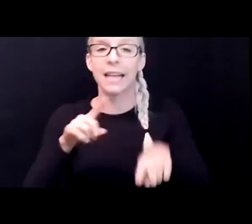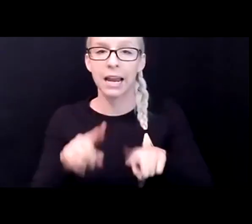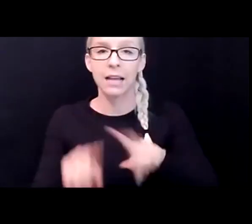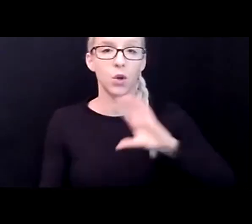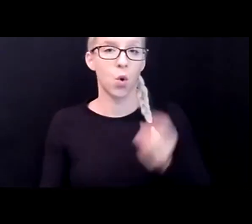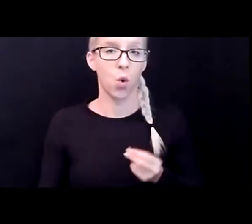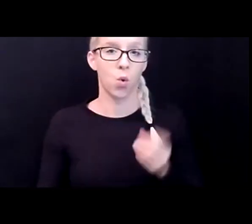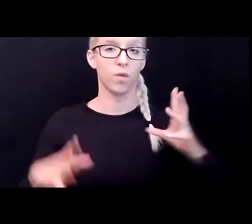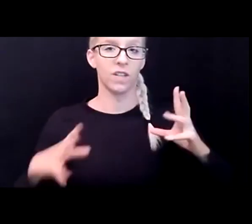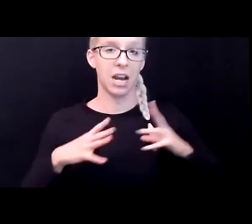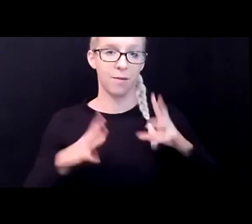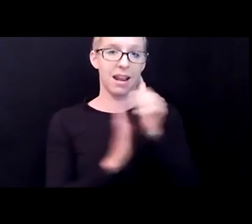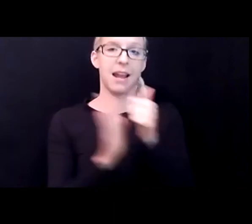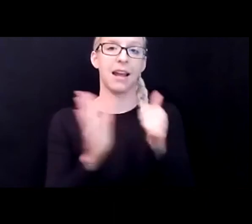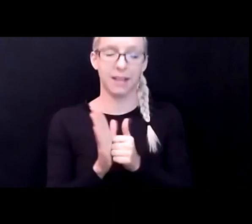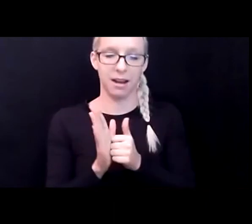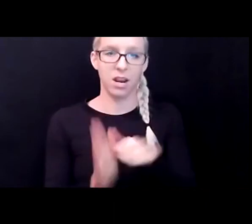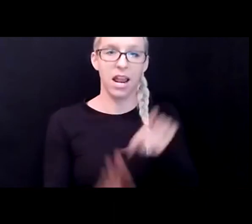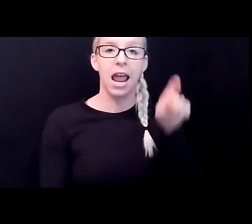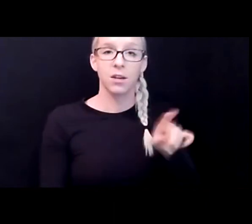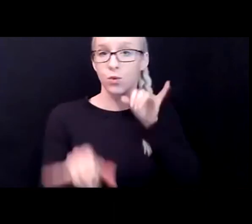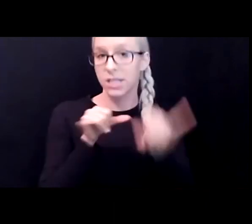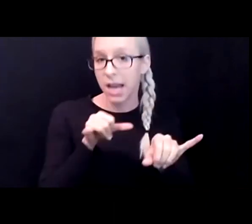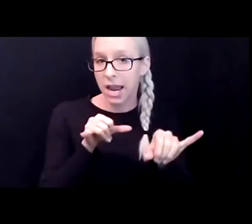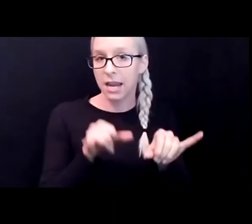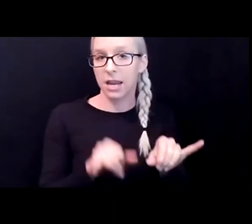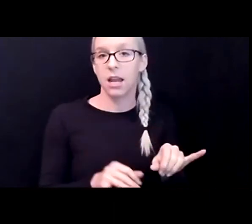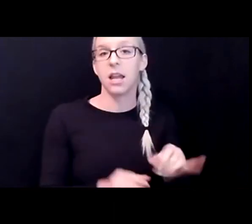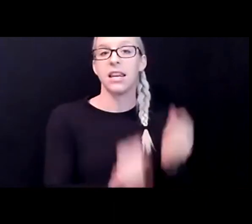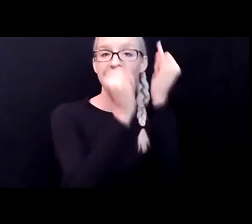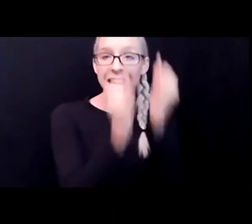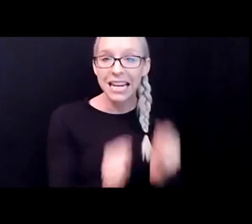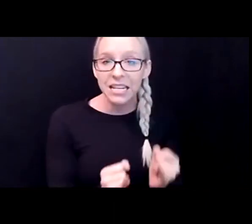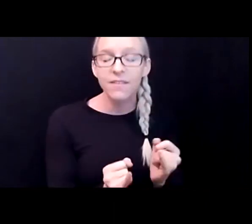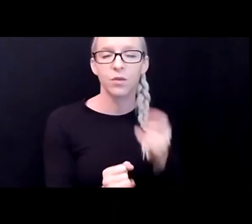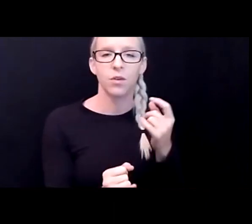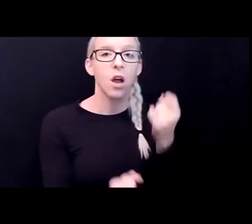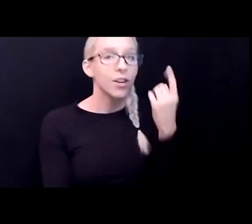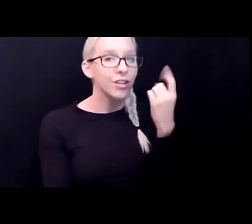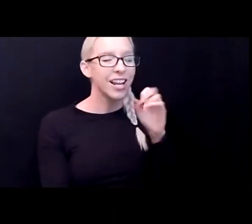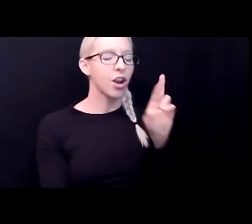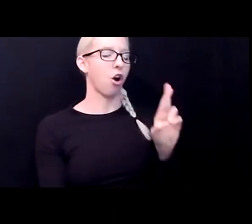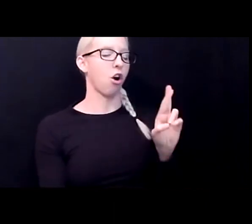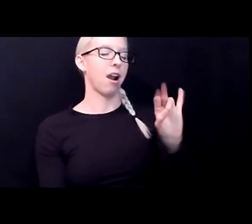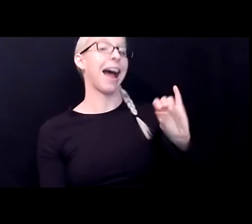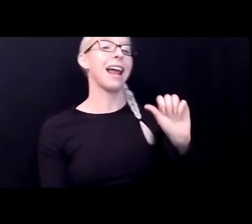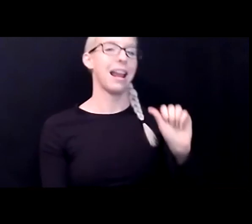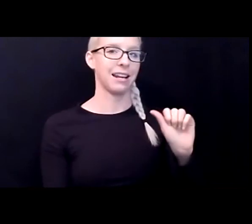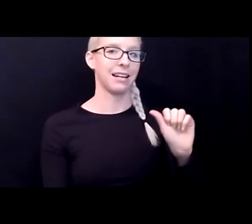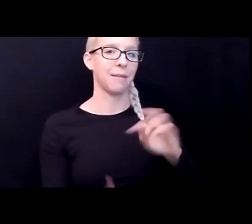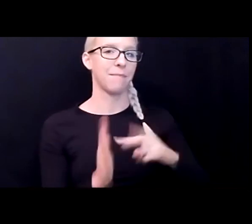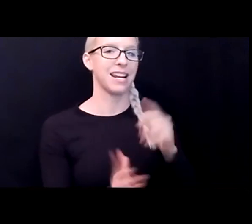It has to stay in an individual's name. If we remember that the I in IRA is individual retirement account,